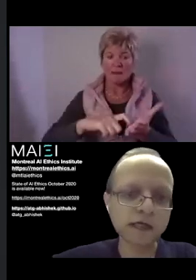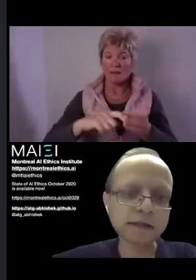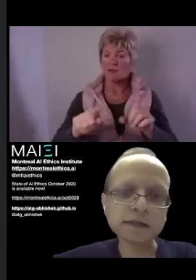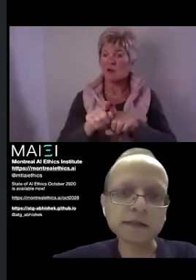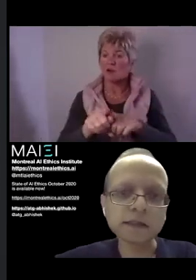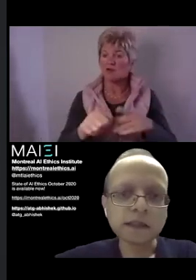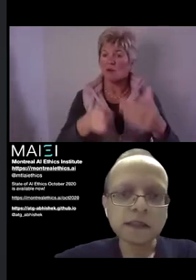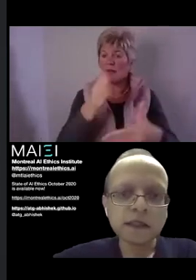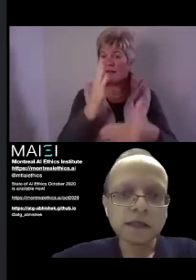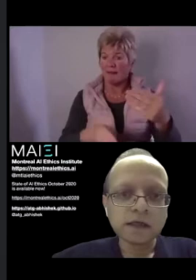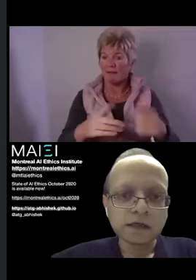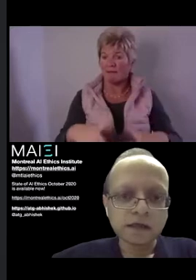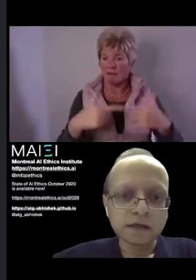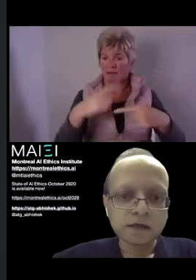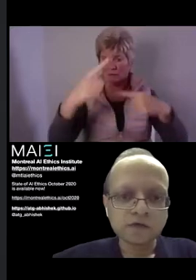for that.